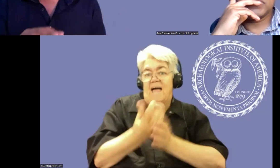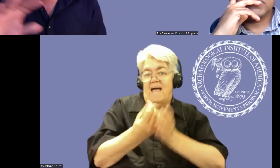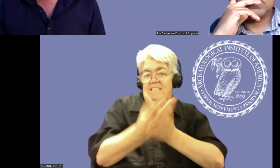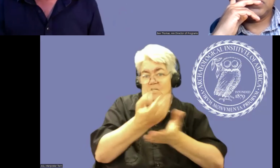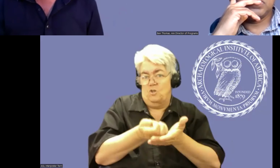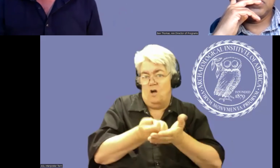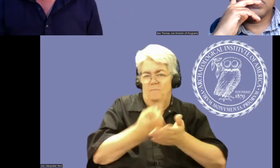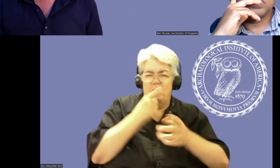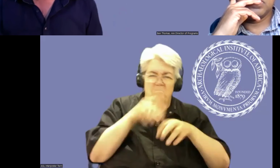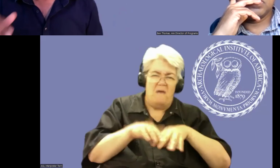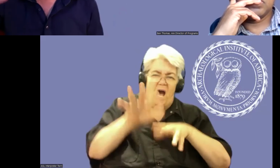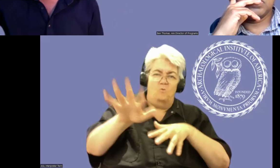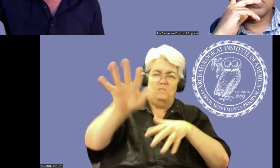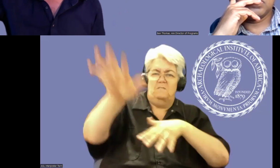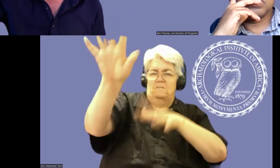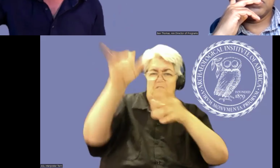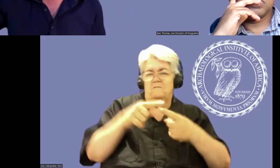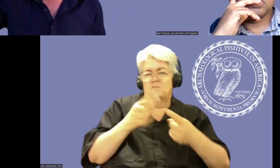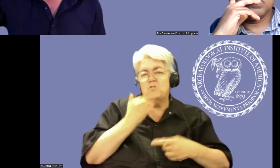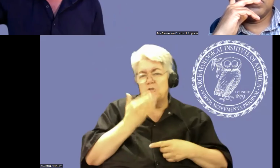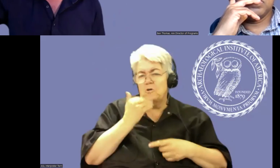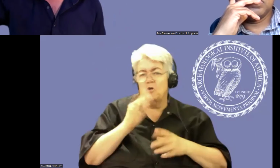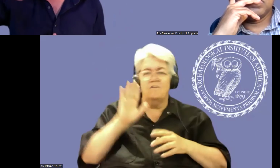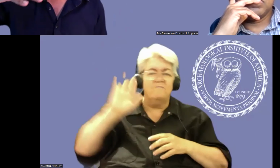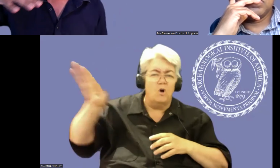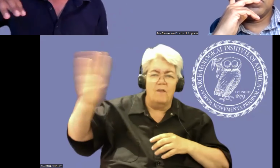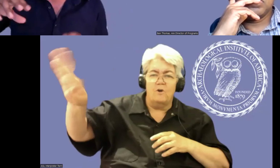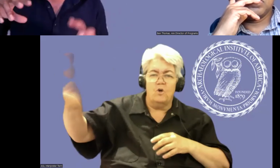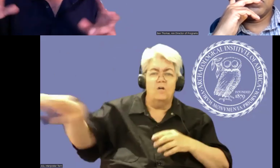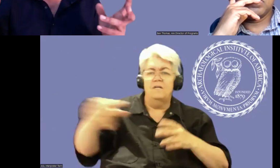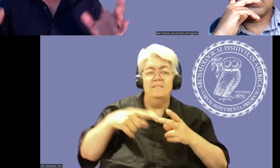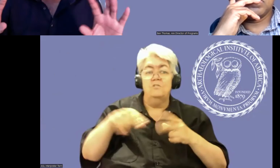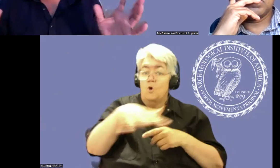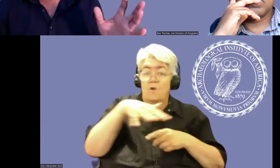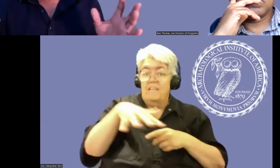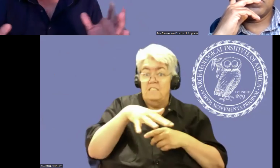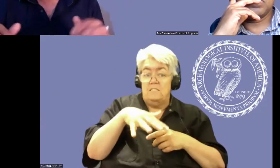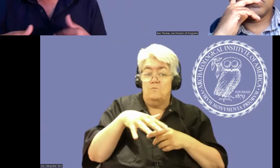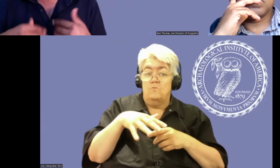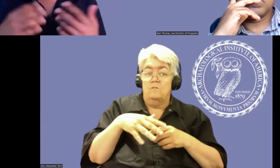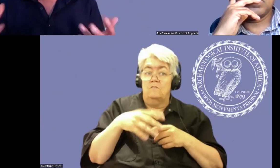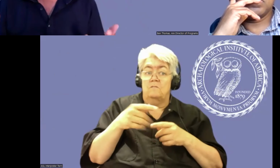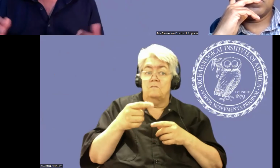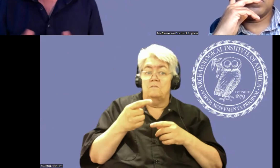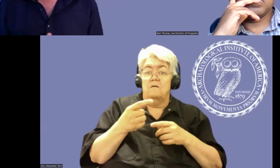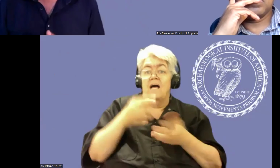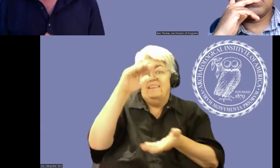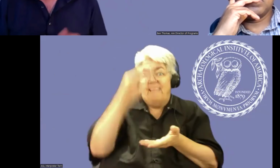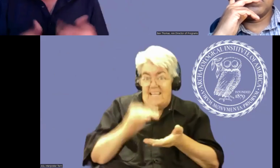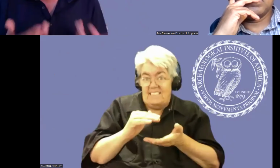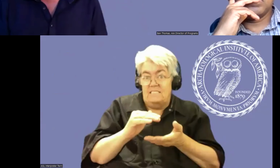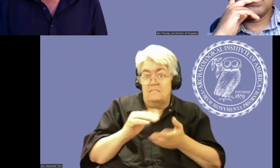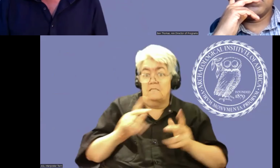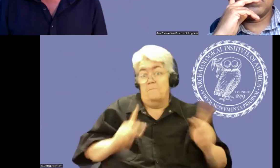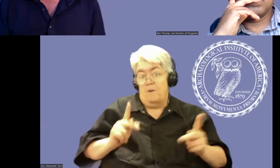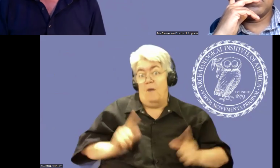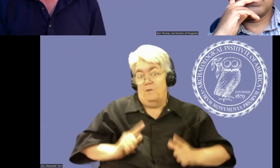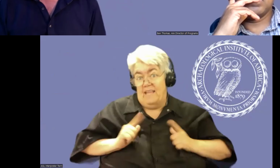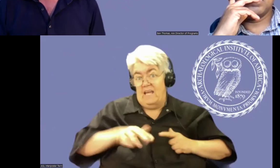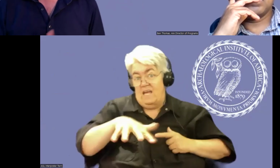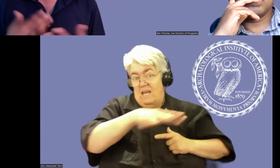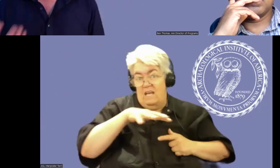quite mountainous. It wasn't used very much for sugar that was a bit further away. So this really was one of the, the less populated, even in the